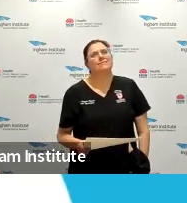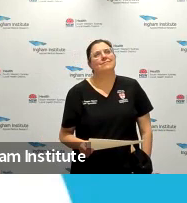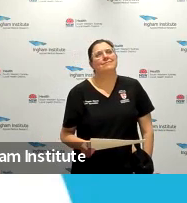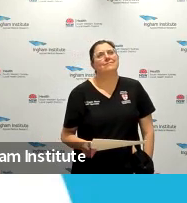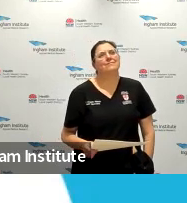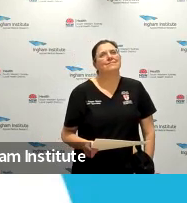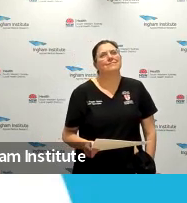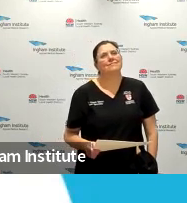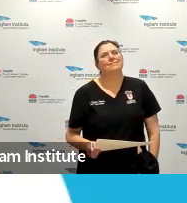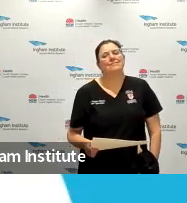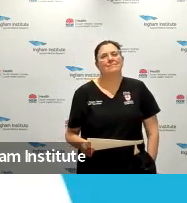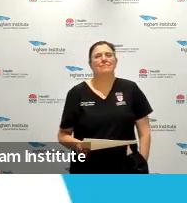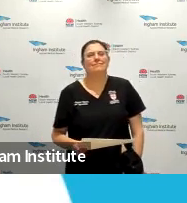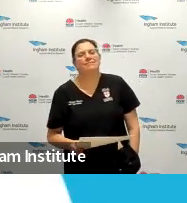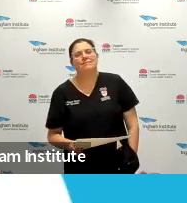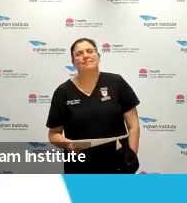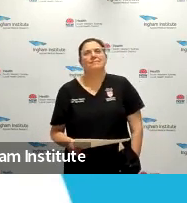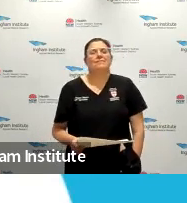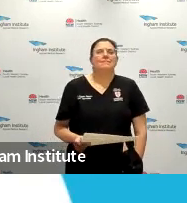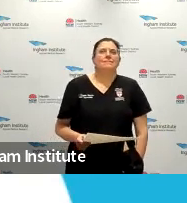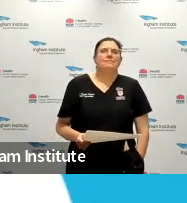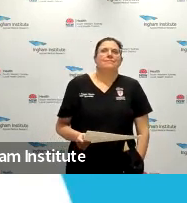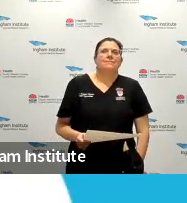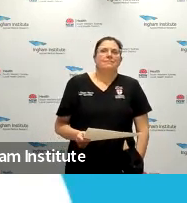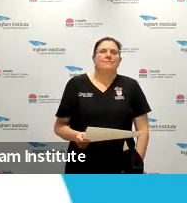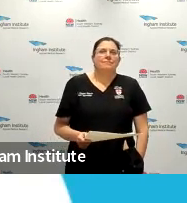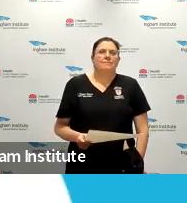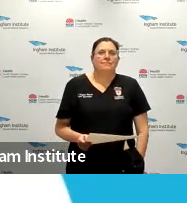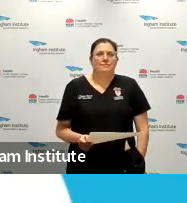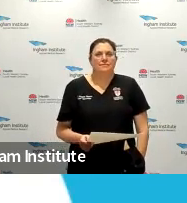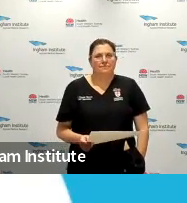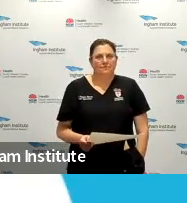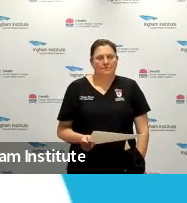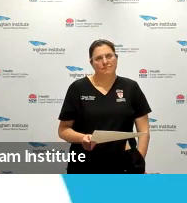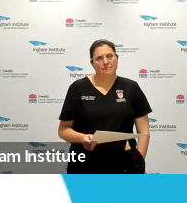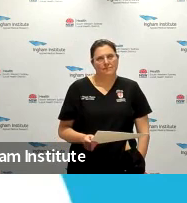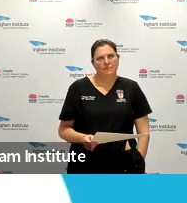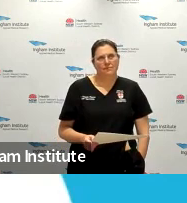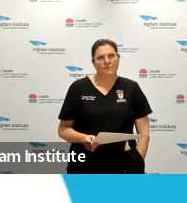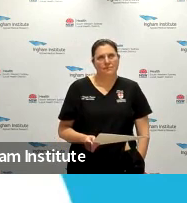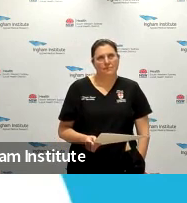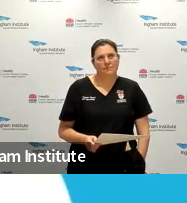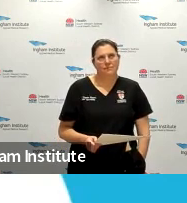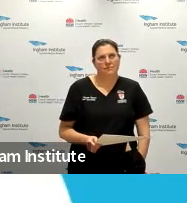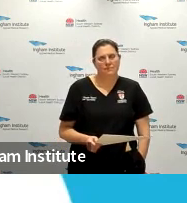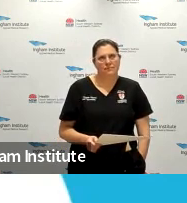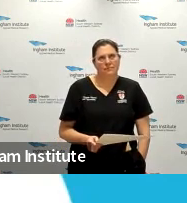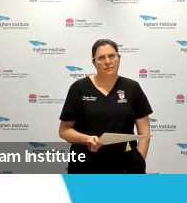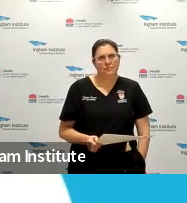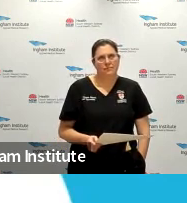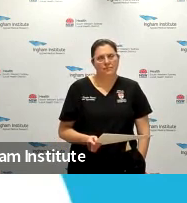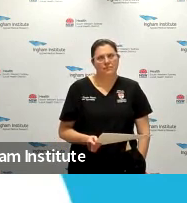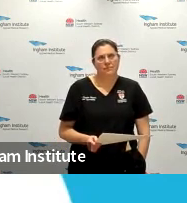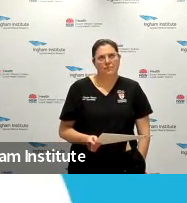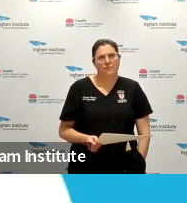funded by our partners in the USA and backed by the Bill and Melinda Gates Foundation as a result of the contribution that we've been able